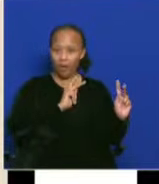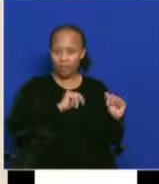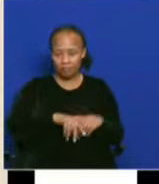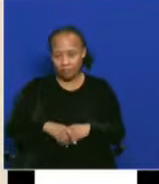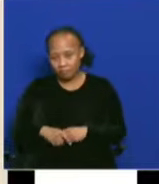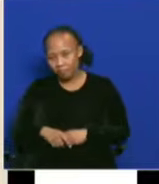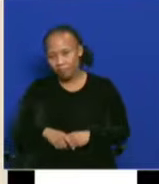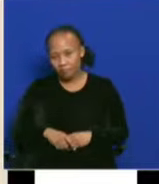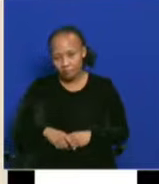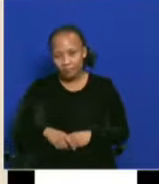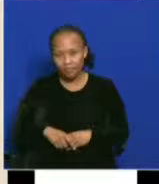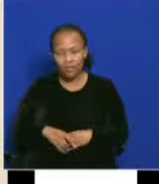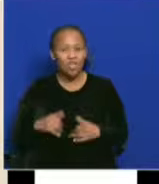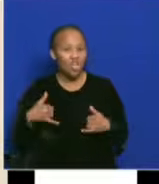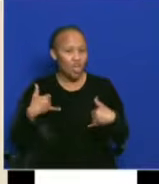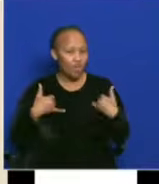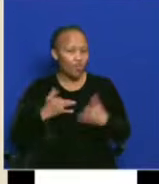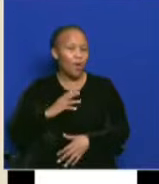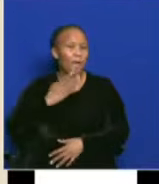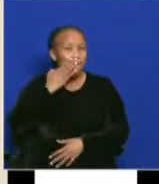he's eating.